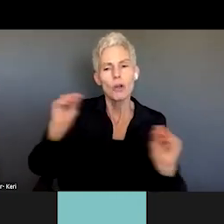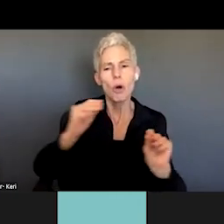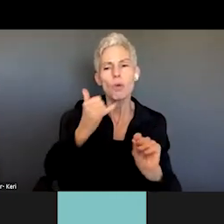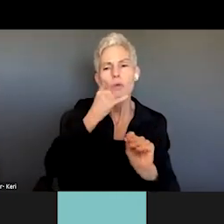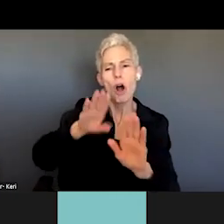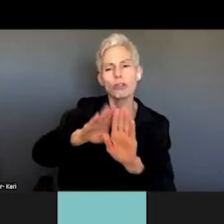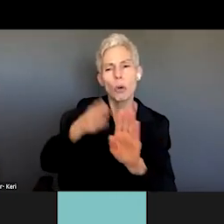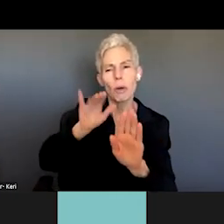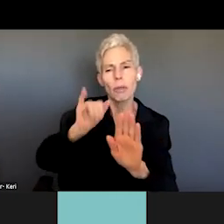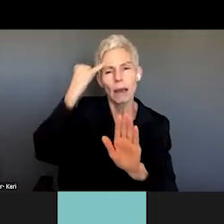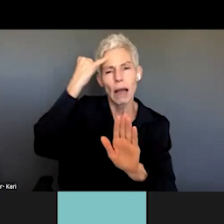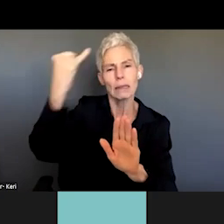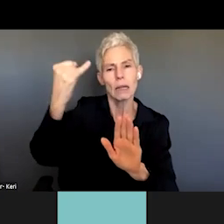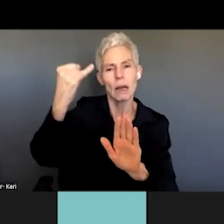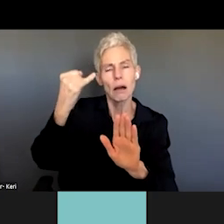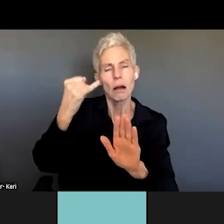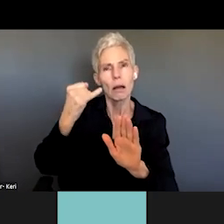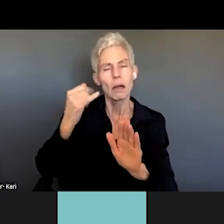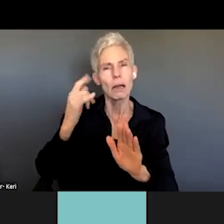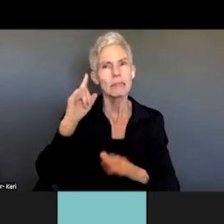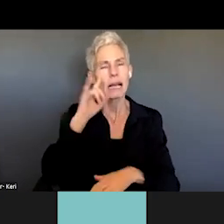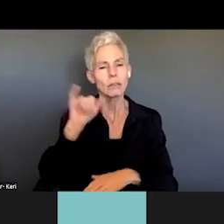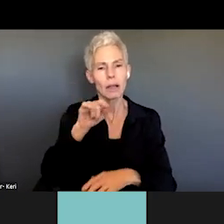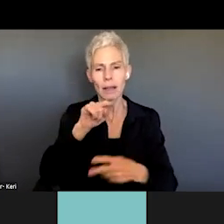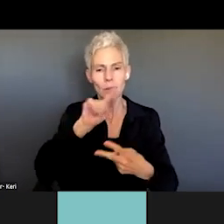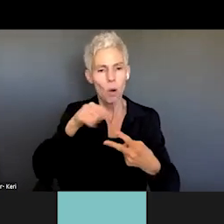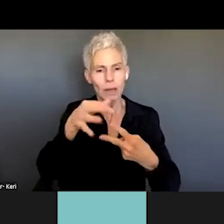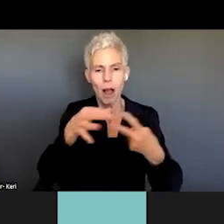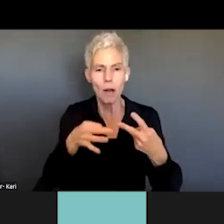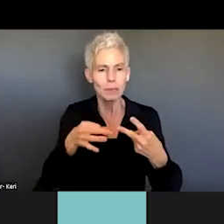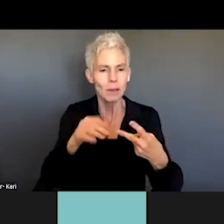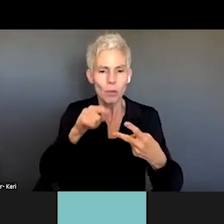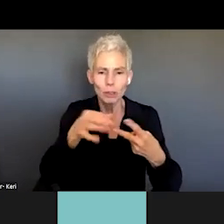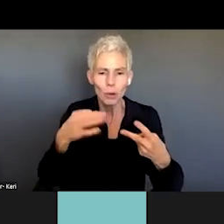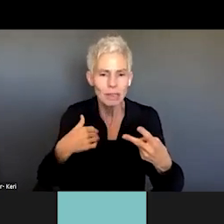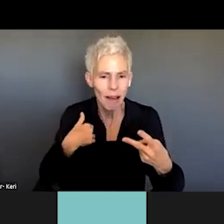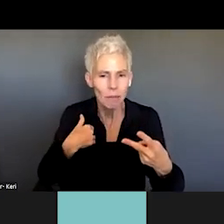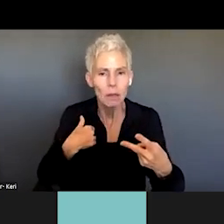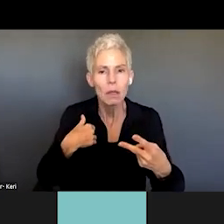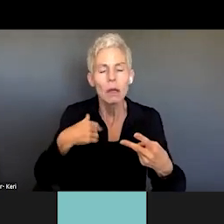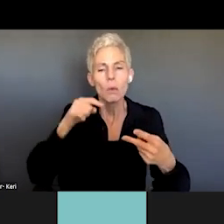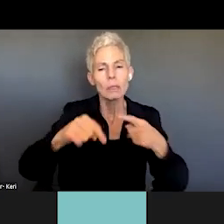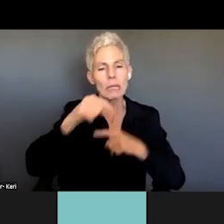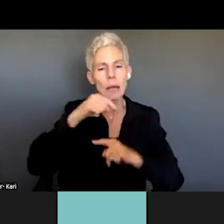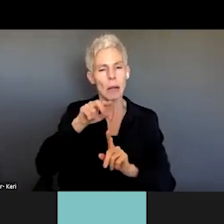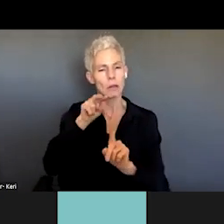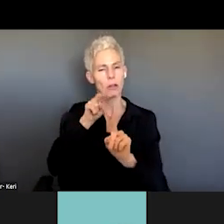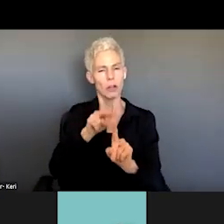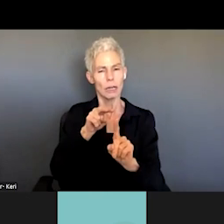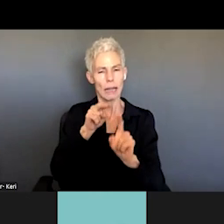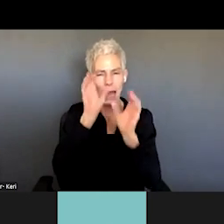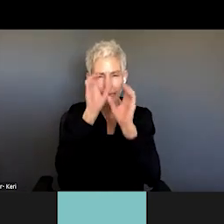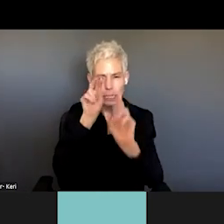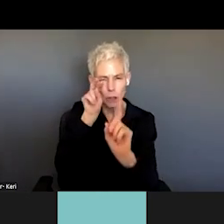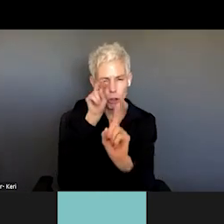we make it sound like these are the only options and choices we have. And I think taking a step back and thinking through the lens